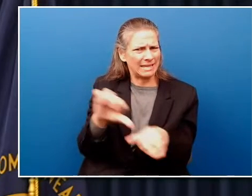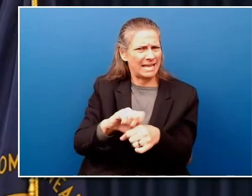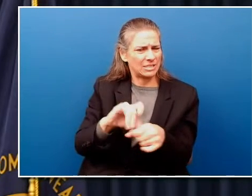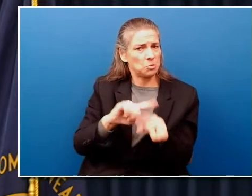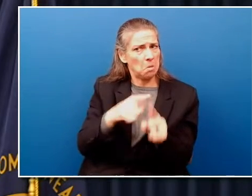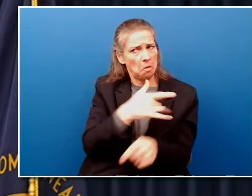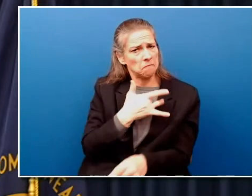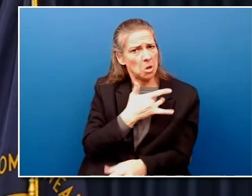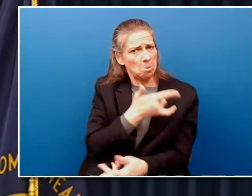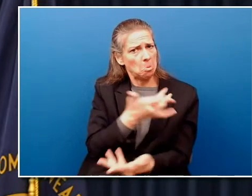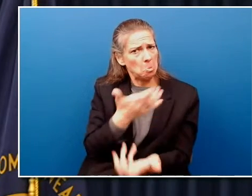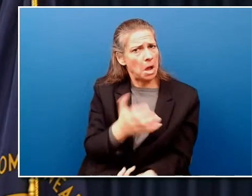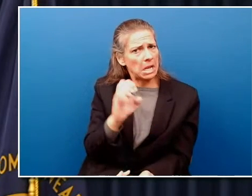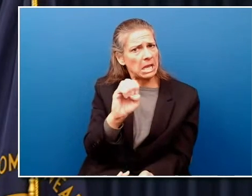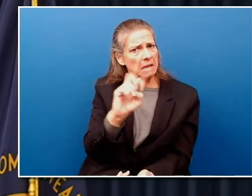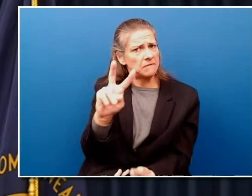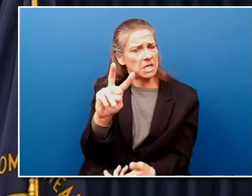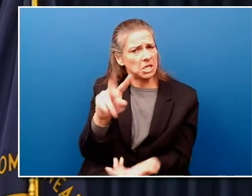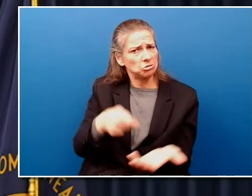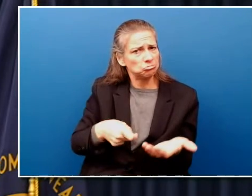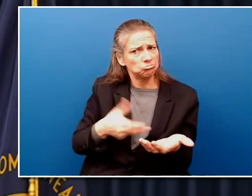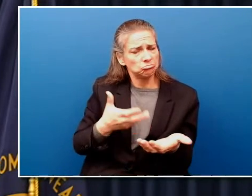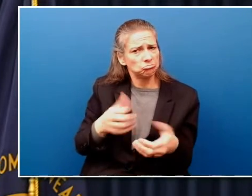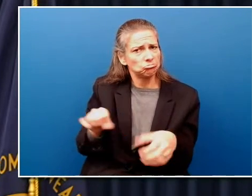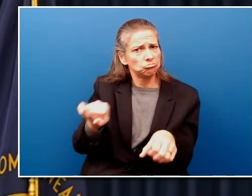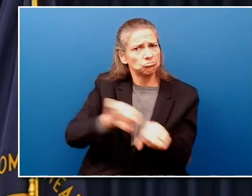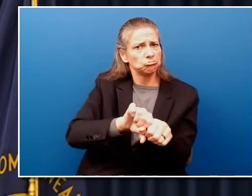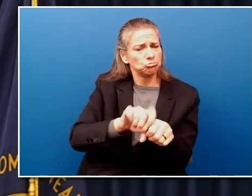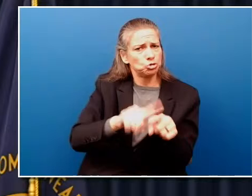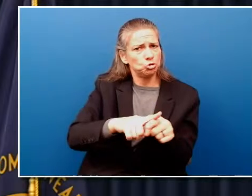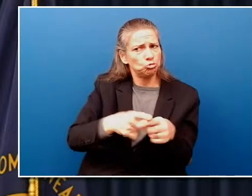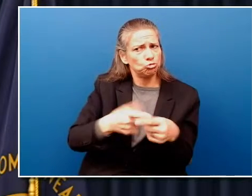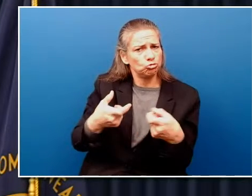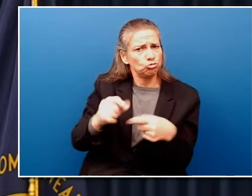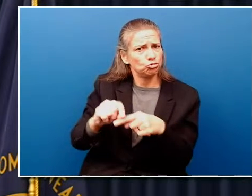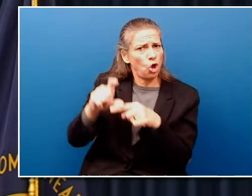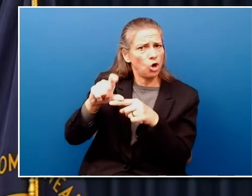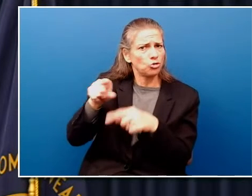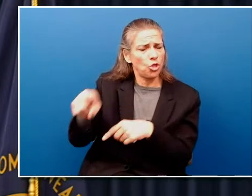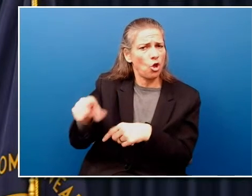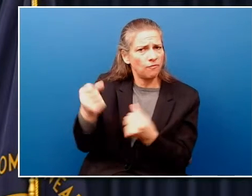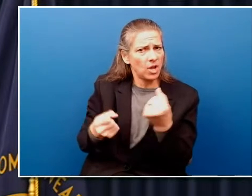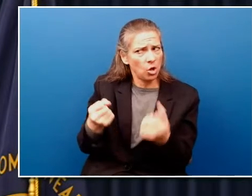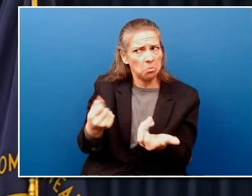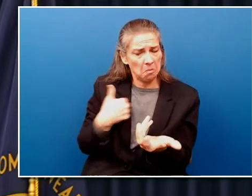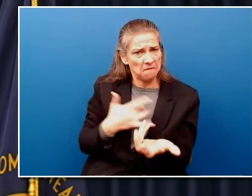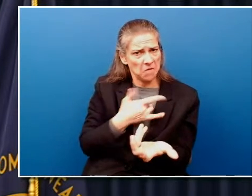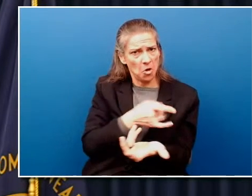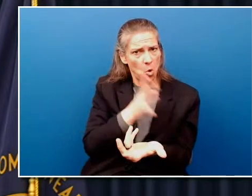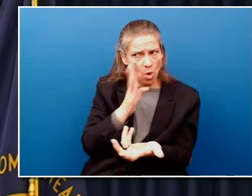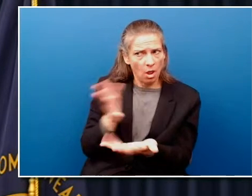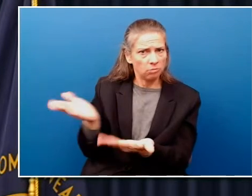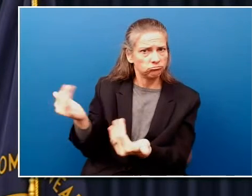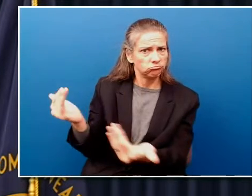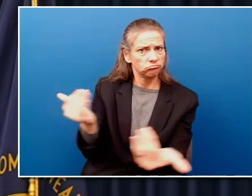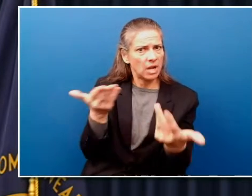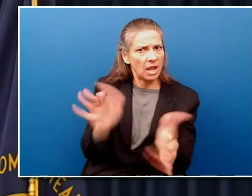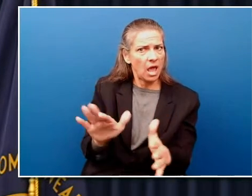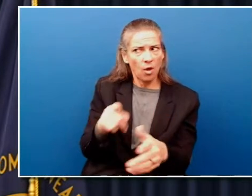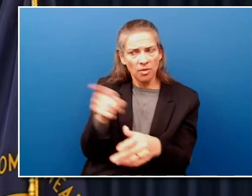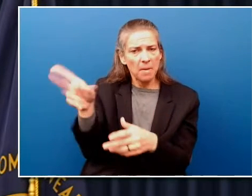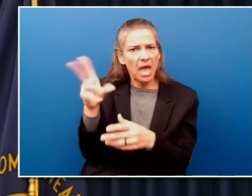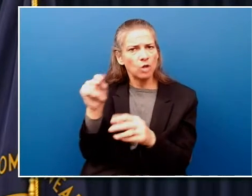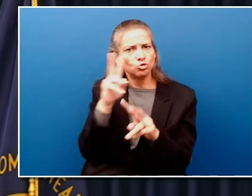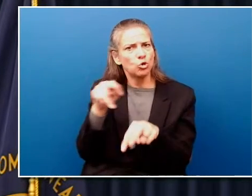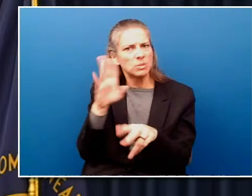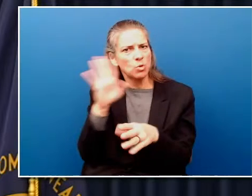an EV charging station can bring more people to their locality and increase tourism dollars. So I vetoed